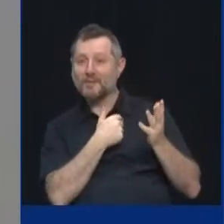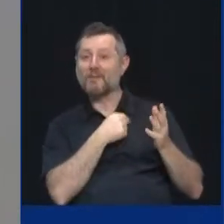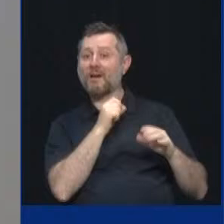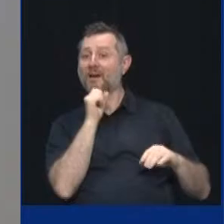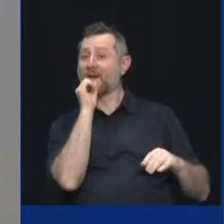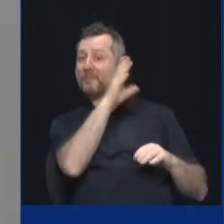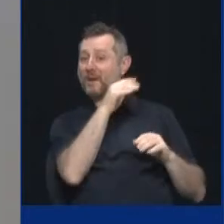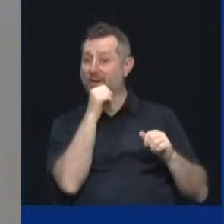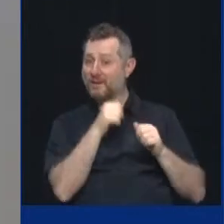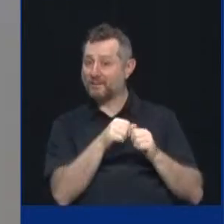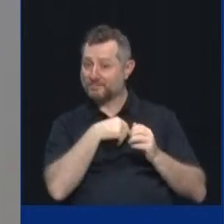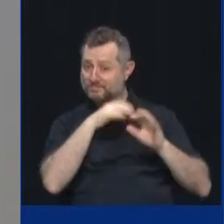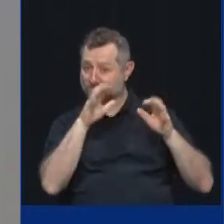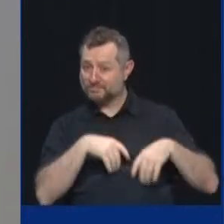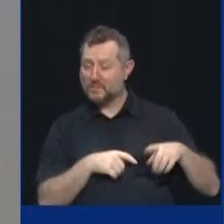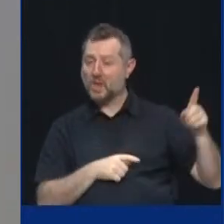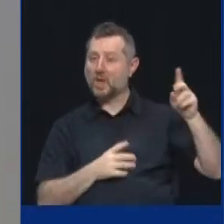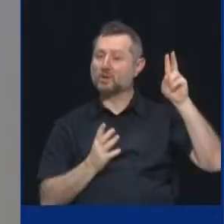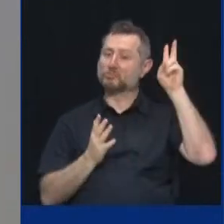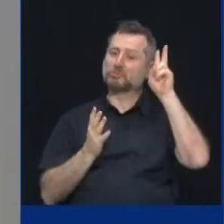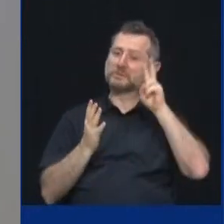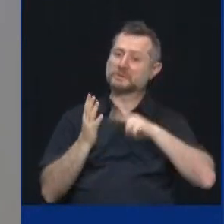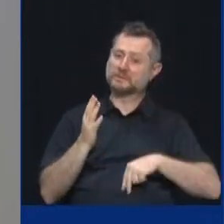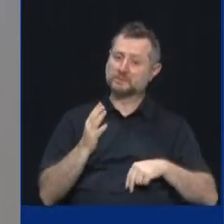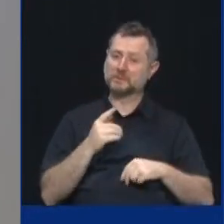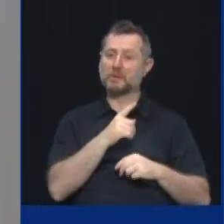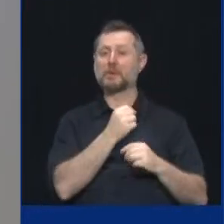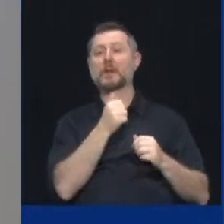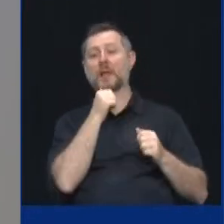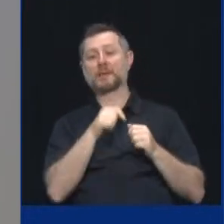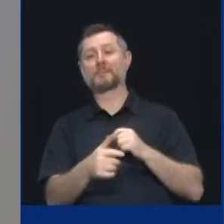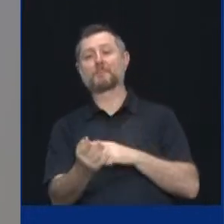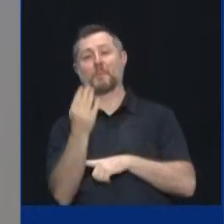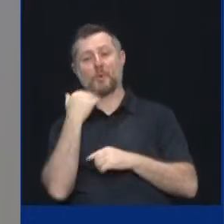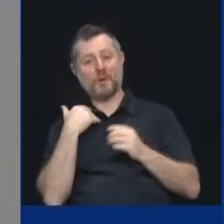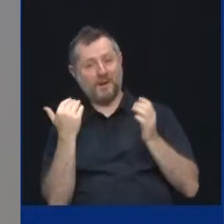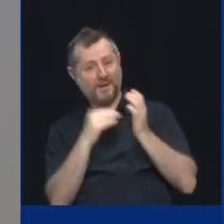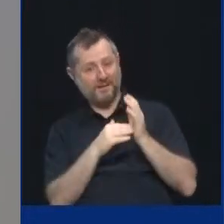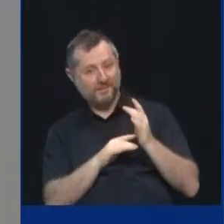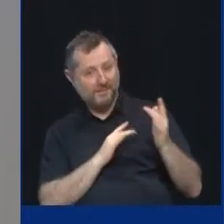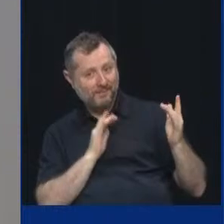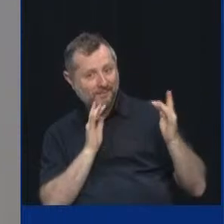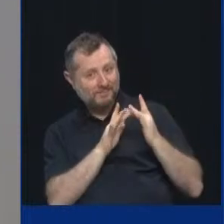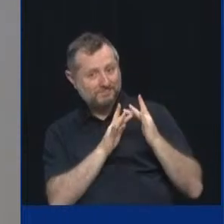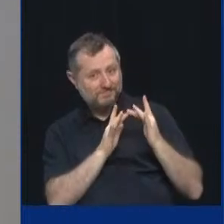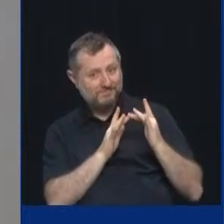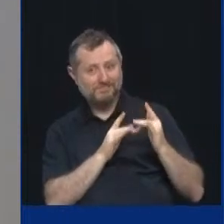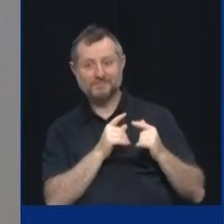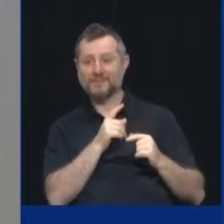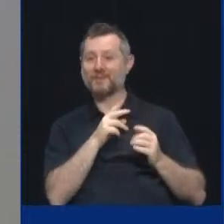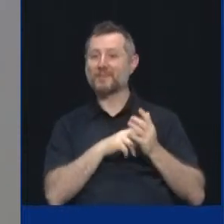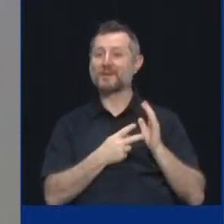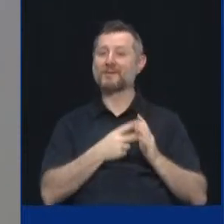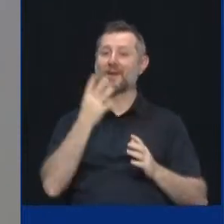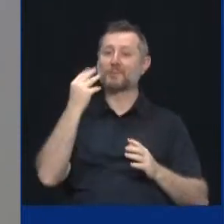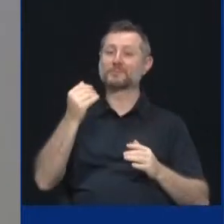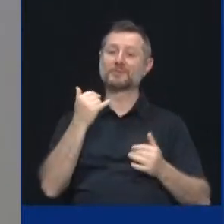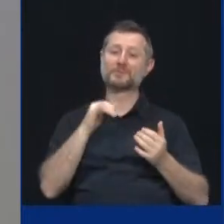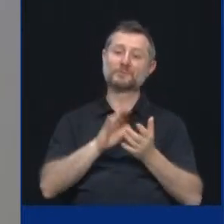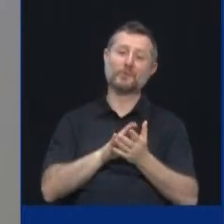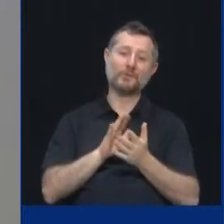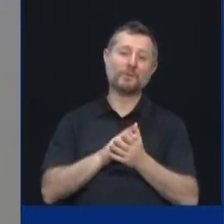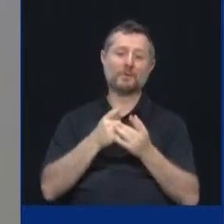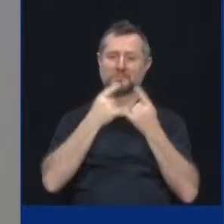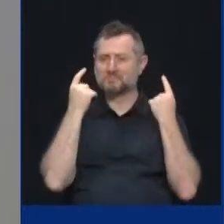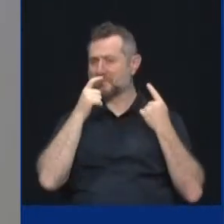letter. We spoke to them again this morning, and we will get rid of the masks outdoors for the kids in school, and